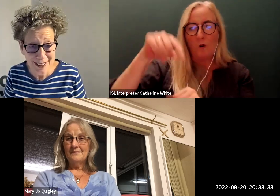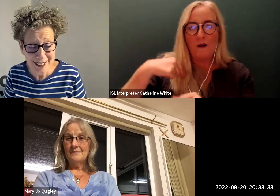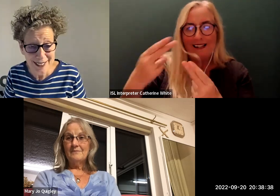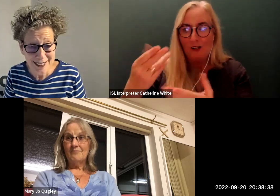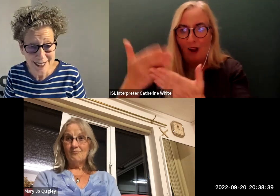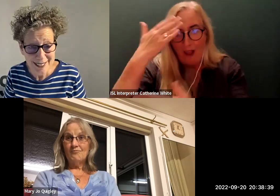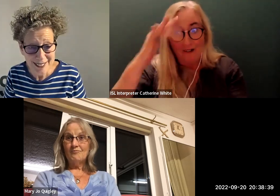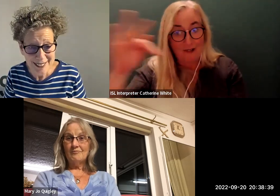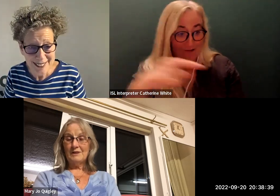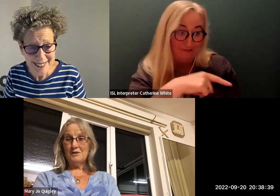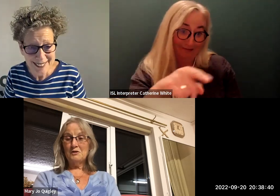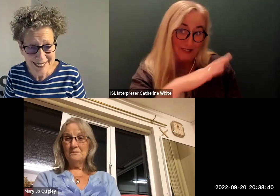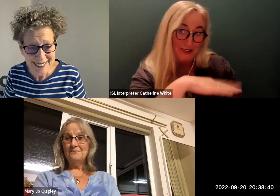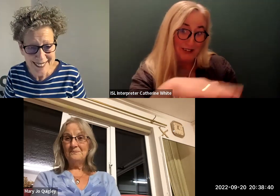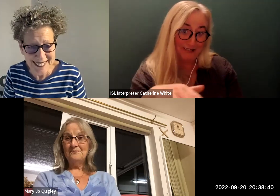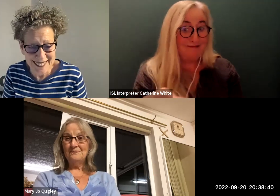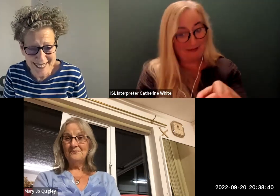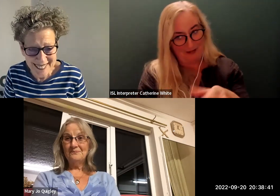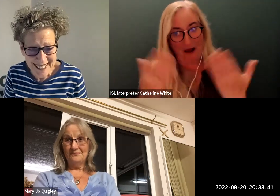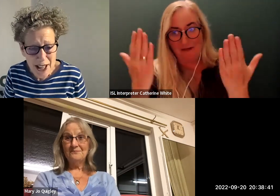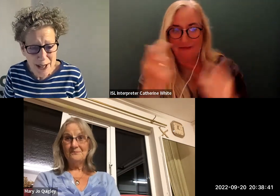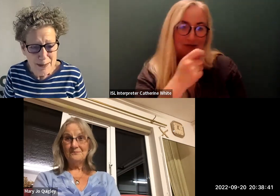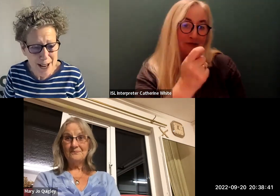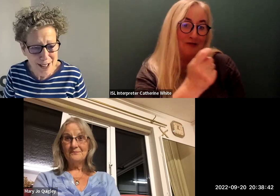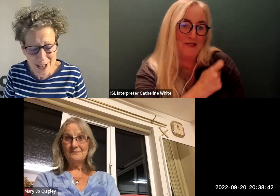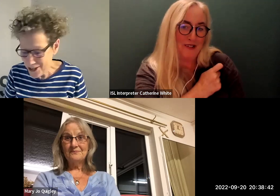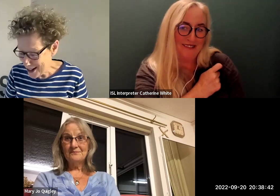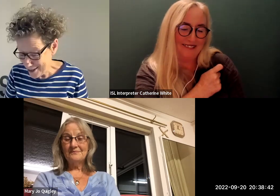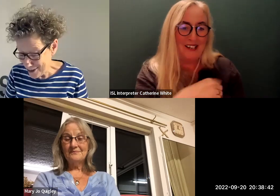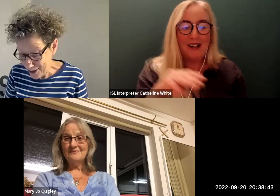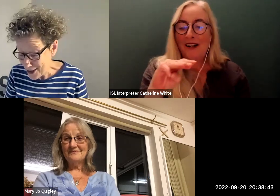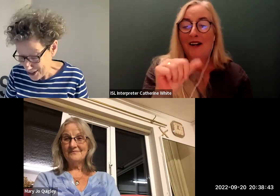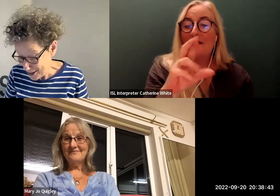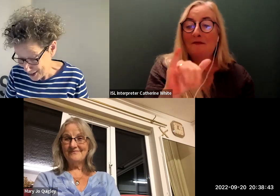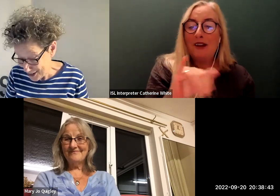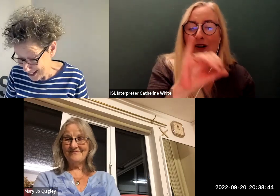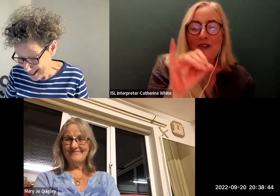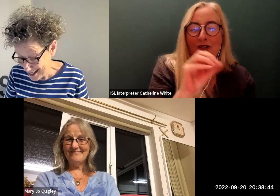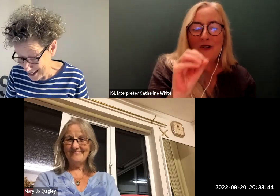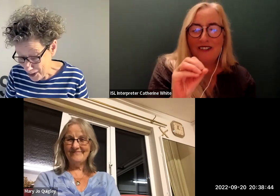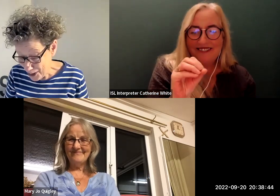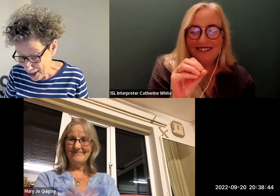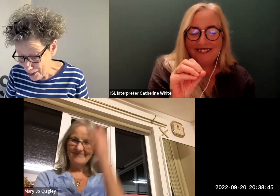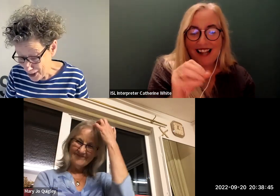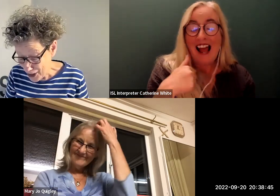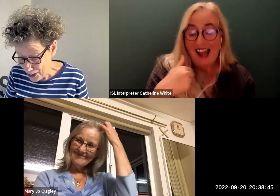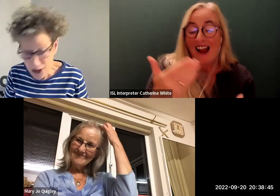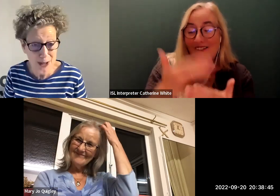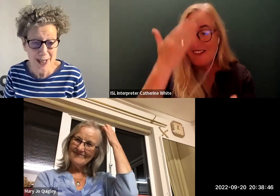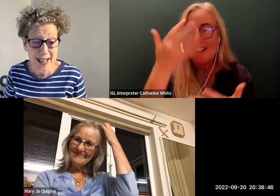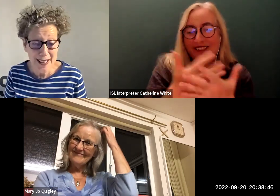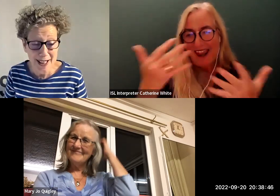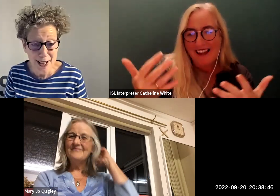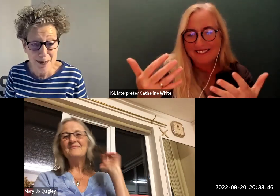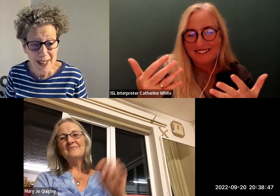children. Mm-hmm. That's true. Mm-hmm. Mary Jo, I've learnt a lot, and what I do want to